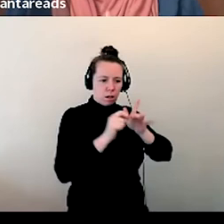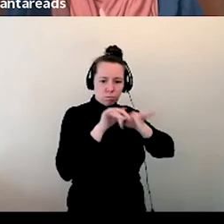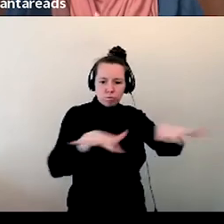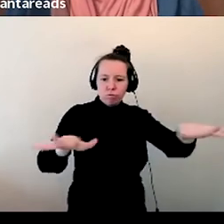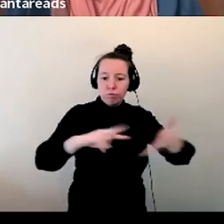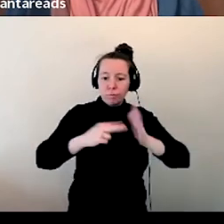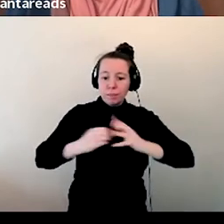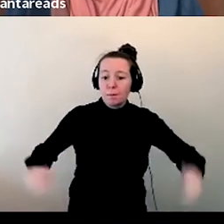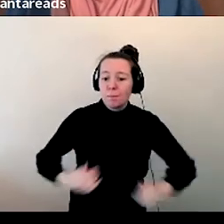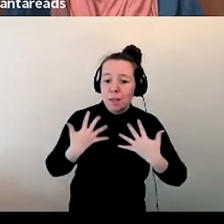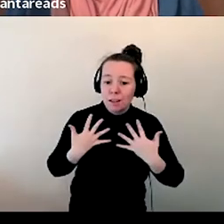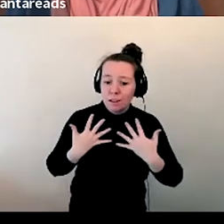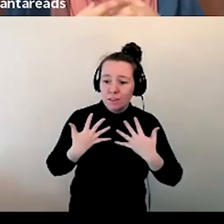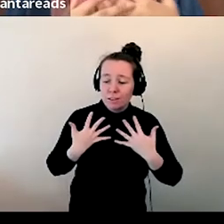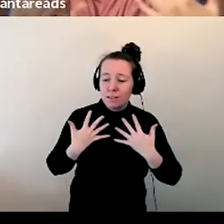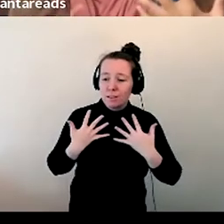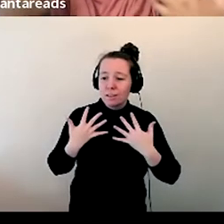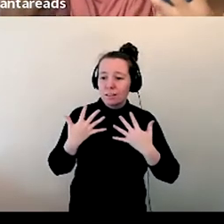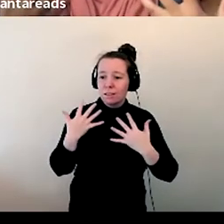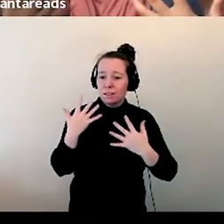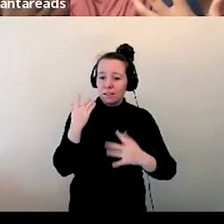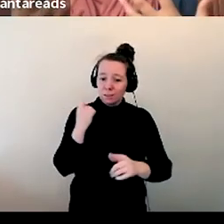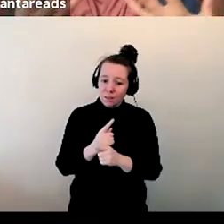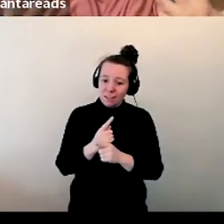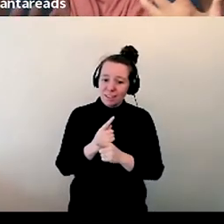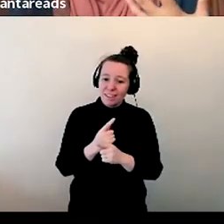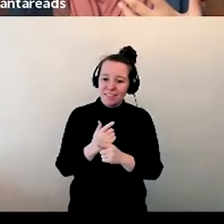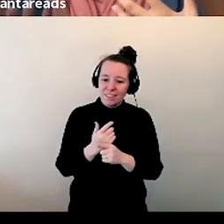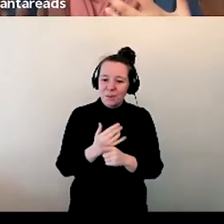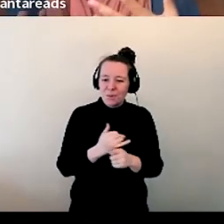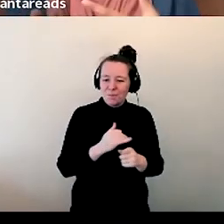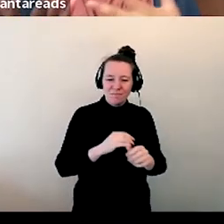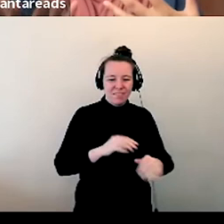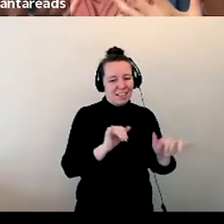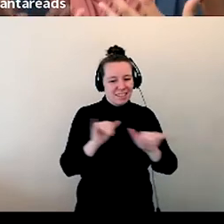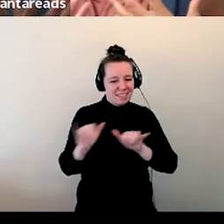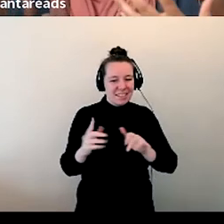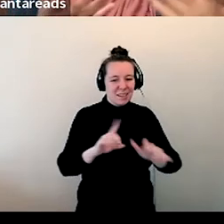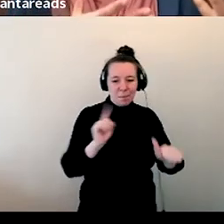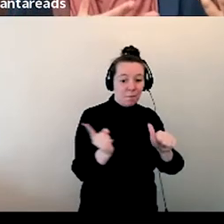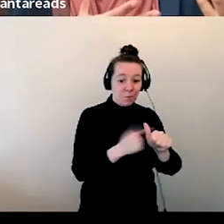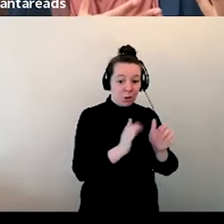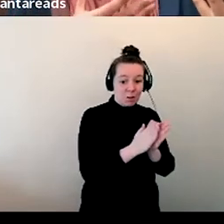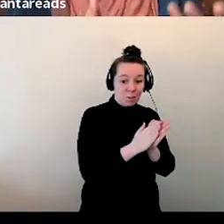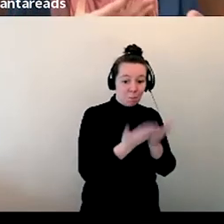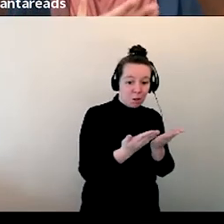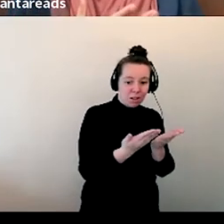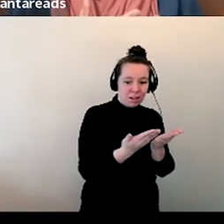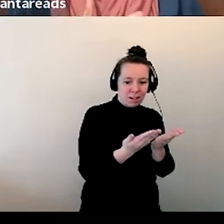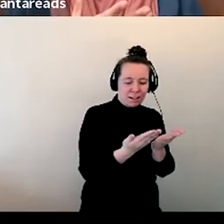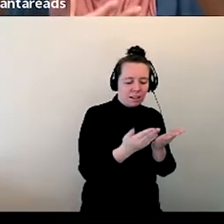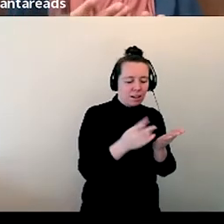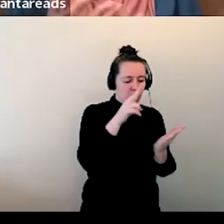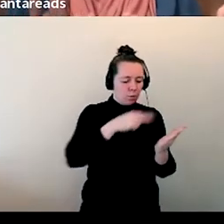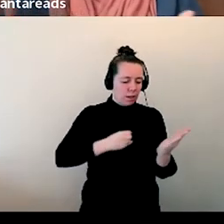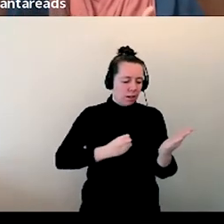inspires me. And like just makes those projects come to life. And like we were saying earlier, it's not always those like videos that you're really